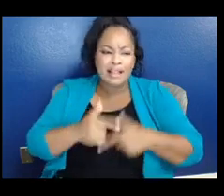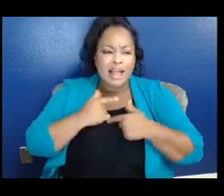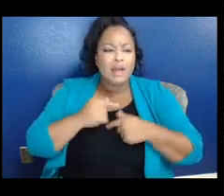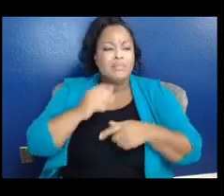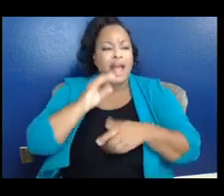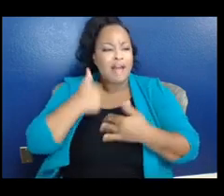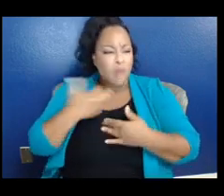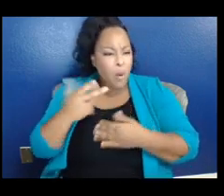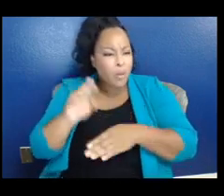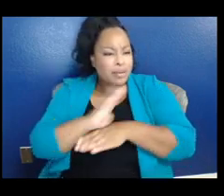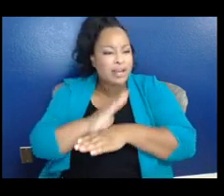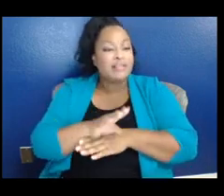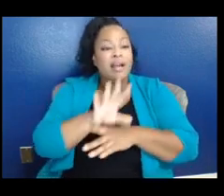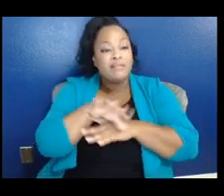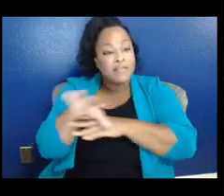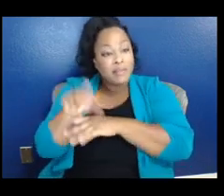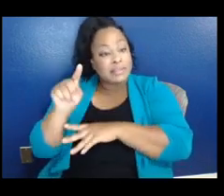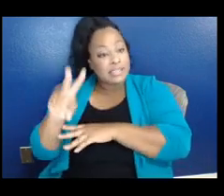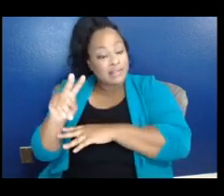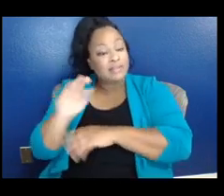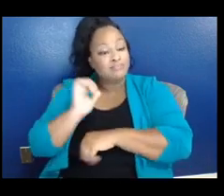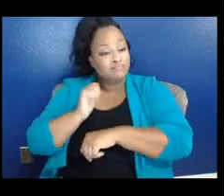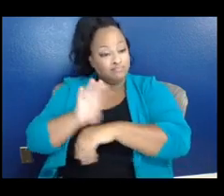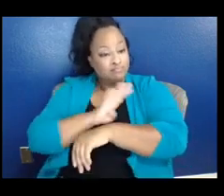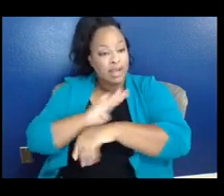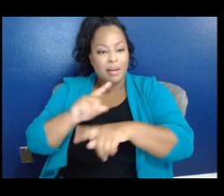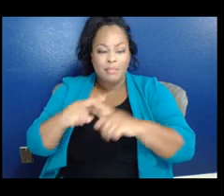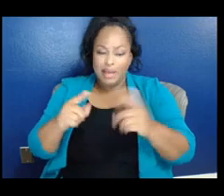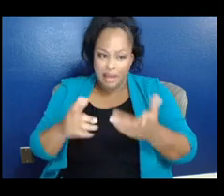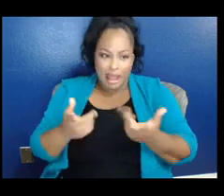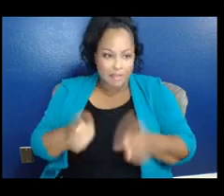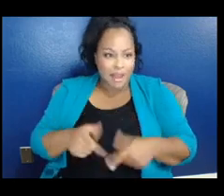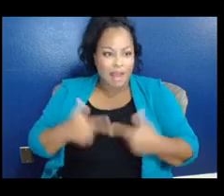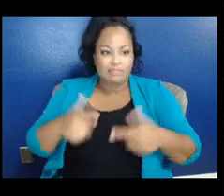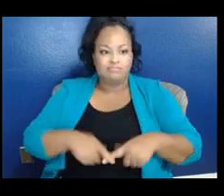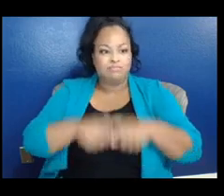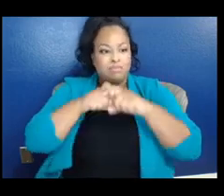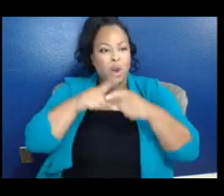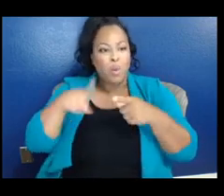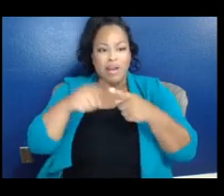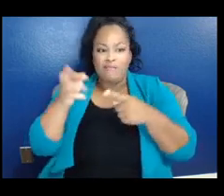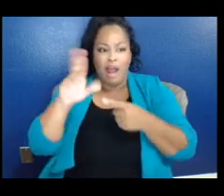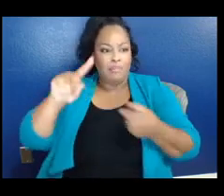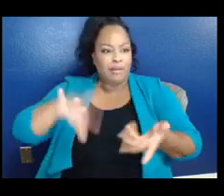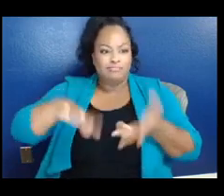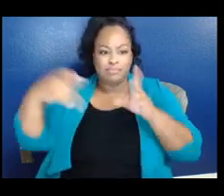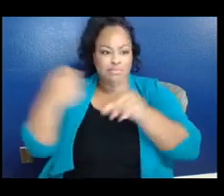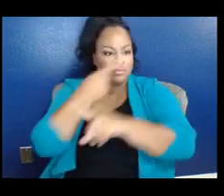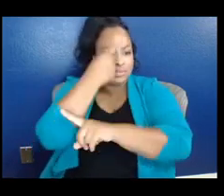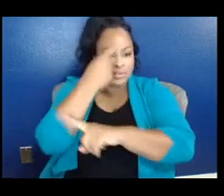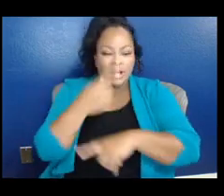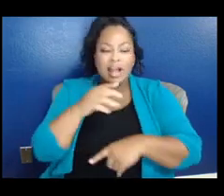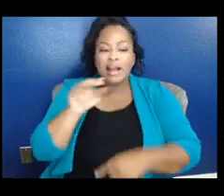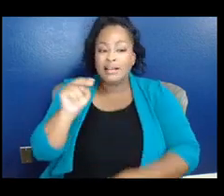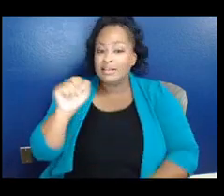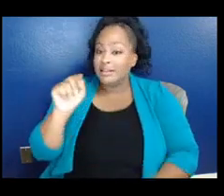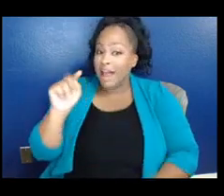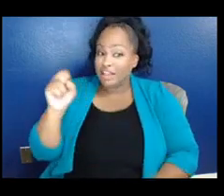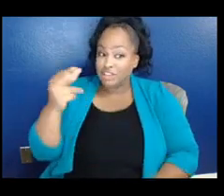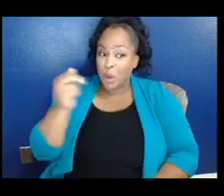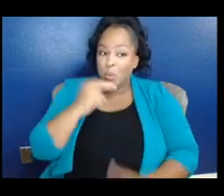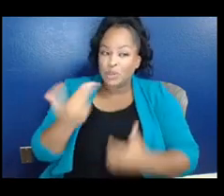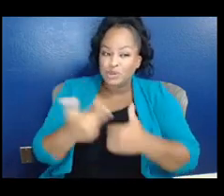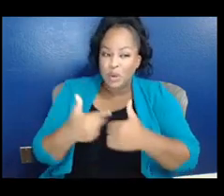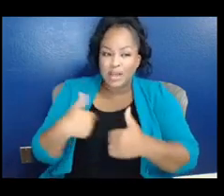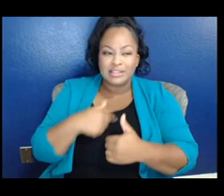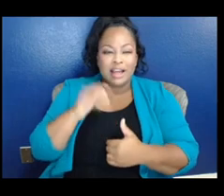as an entrepreneur in the film and television industry, but life was interrupted when her fibroids spiraled out of control. Natasha will